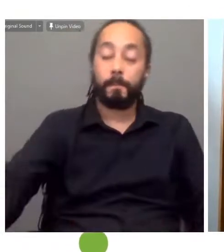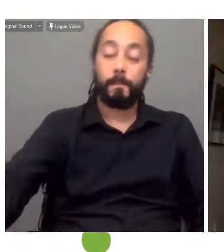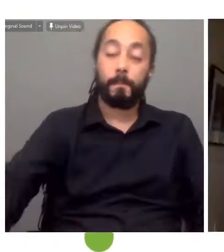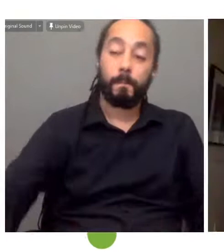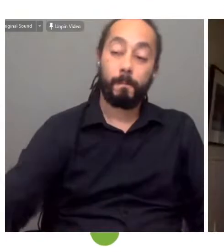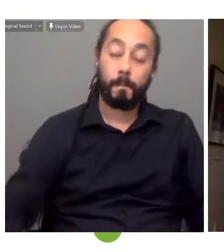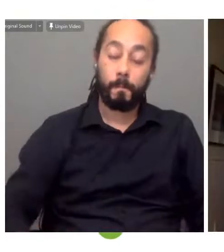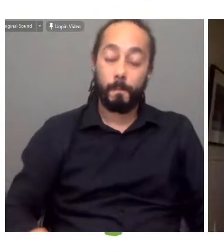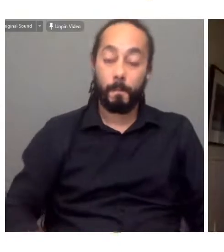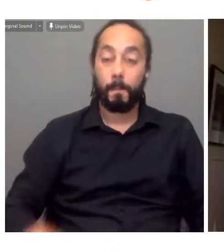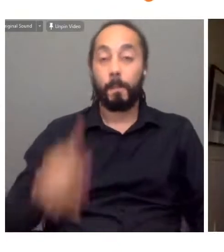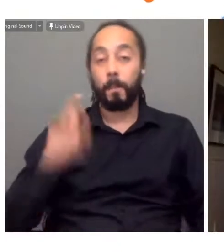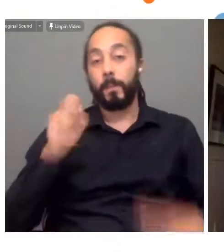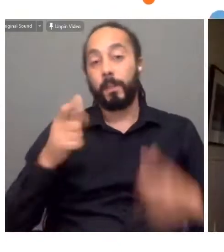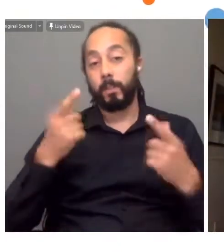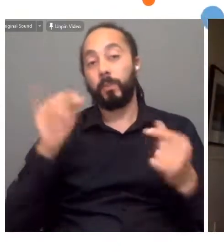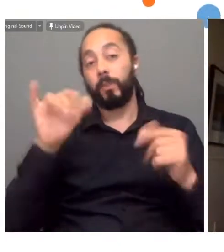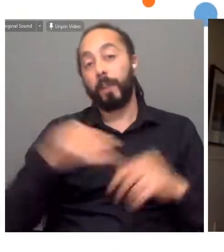we need to do that.